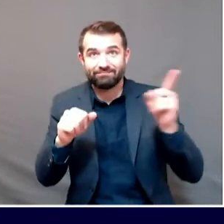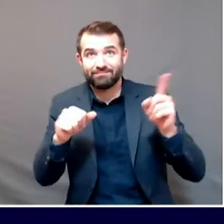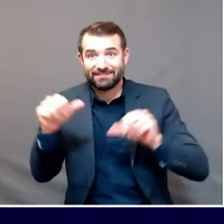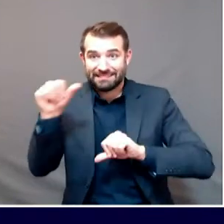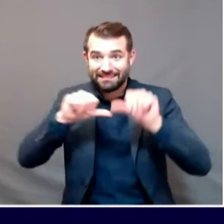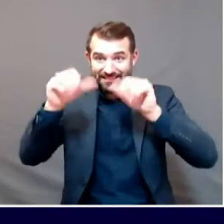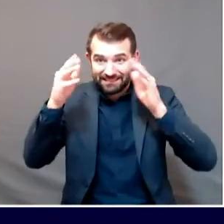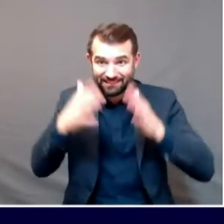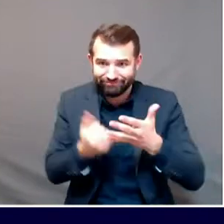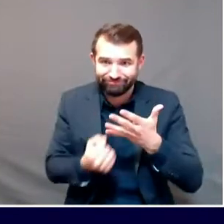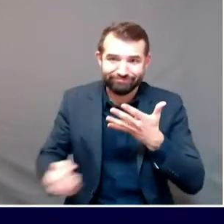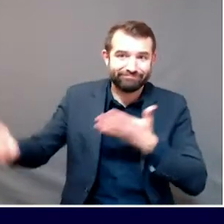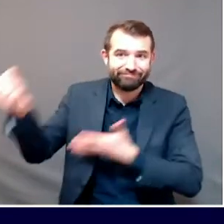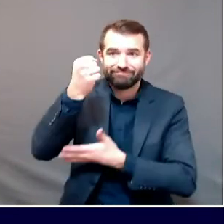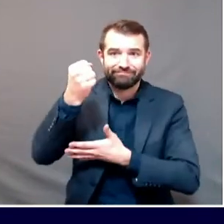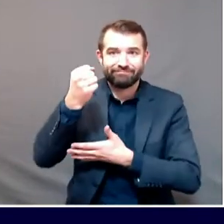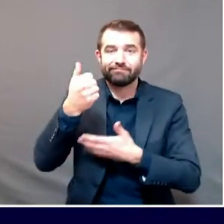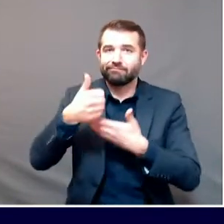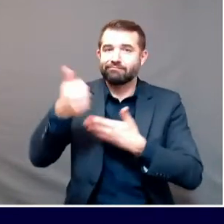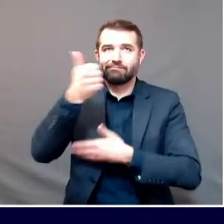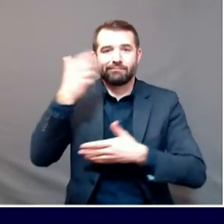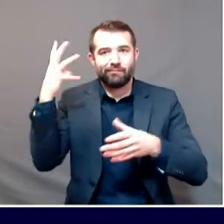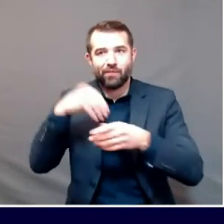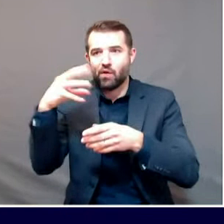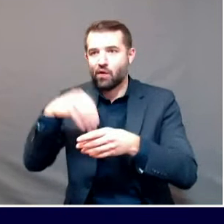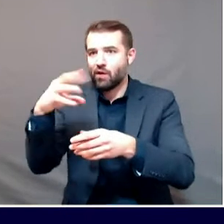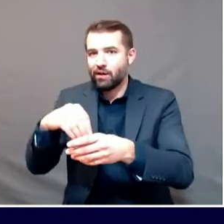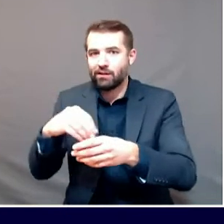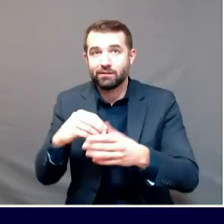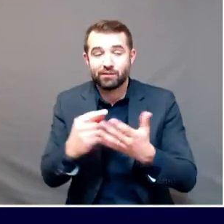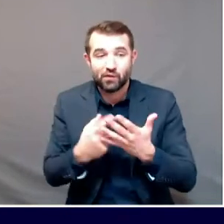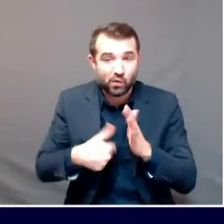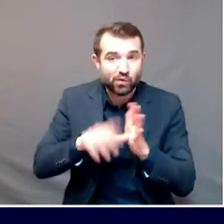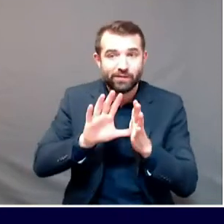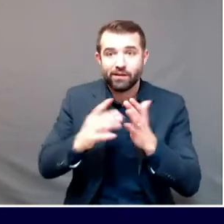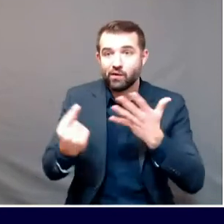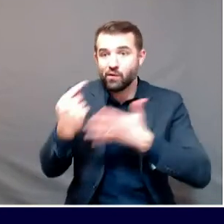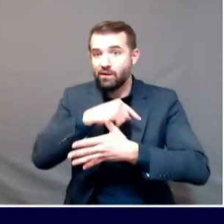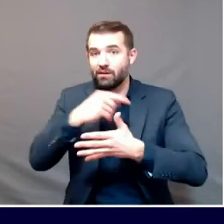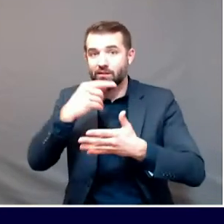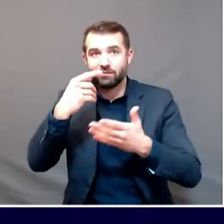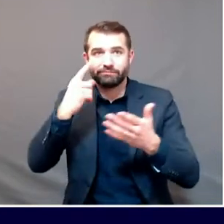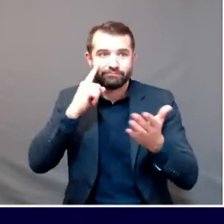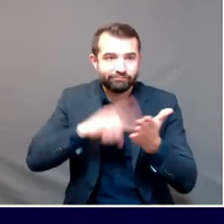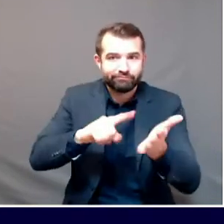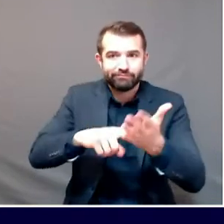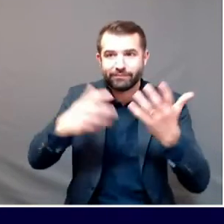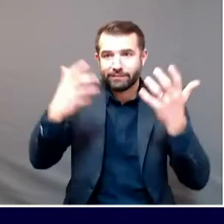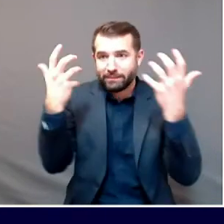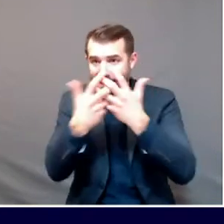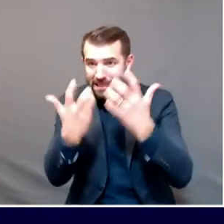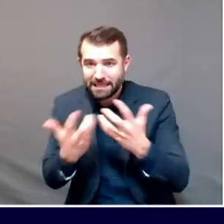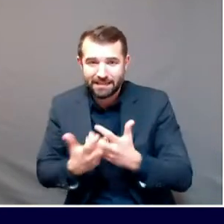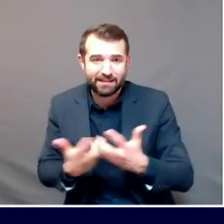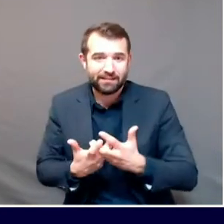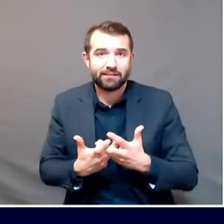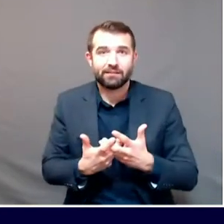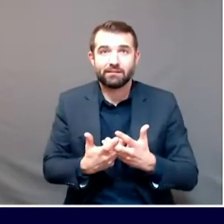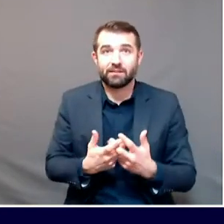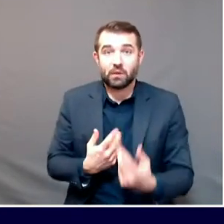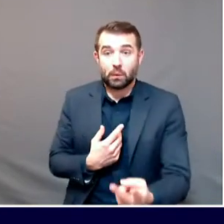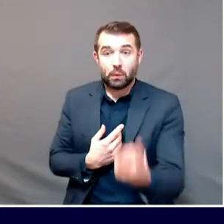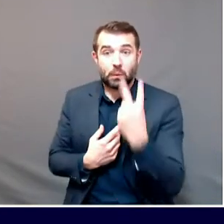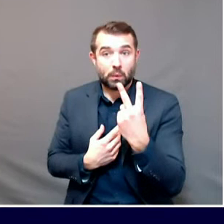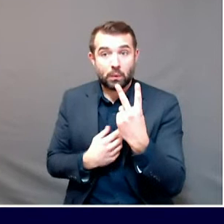their conclusions matched with their numbers. 2 independent committees of scientific experts who